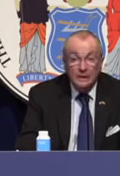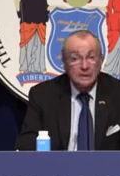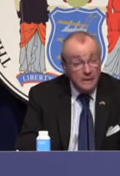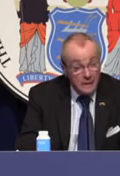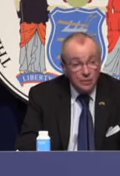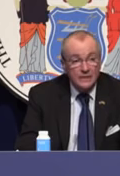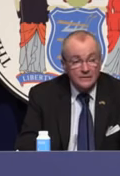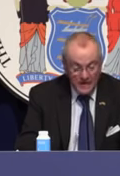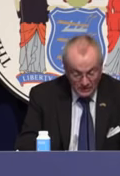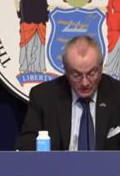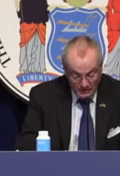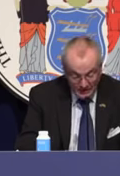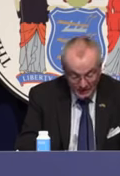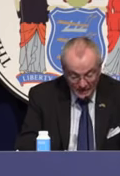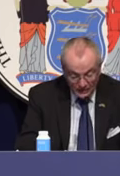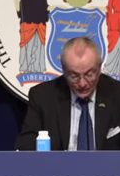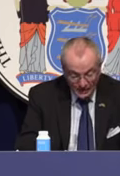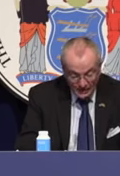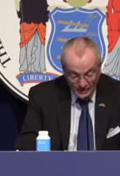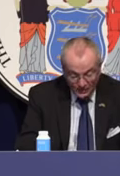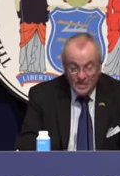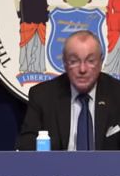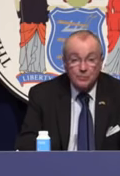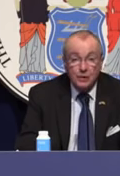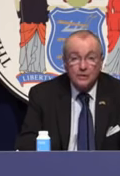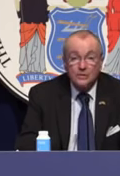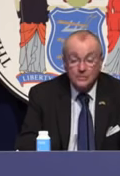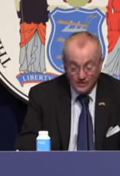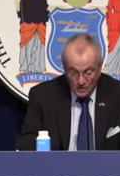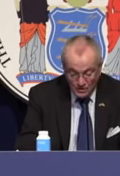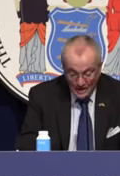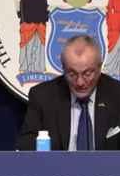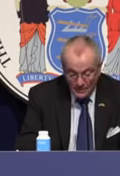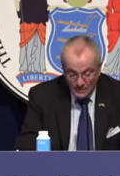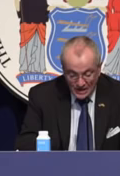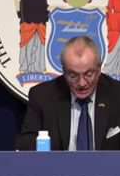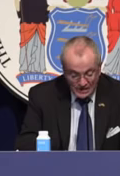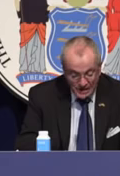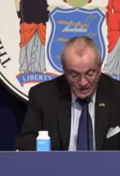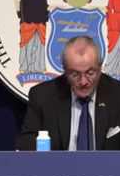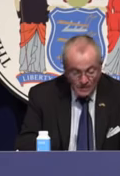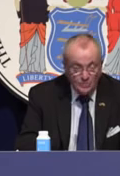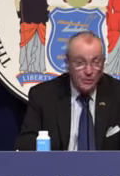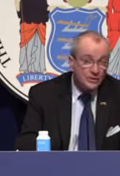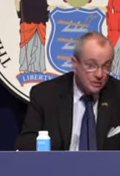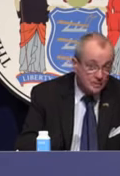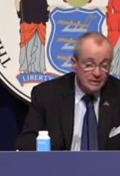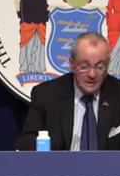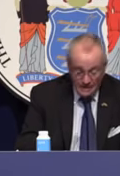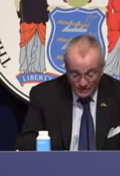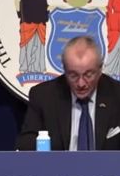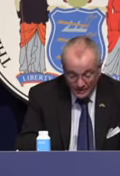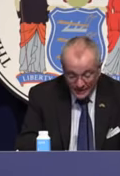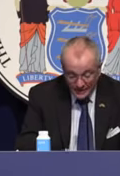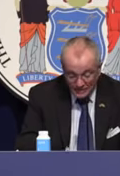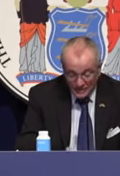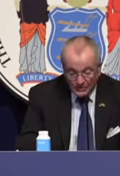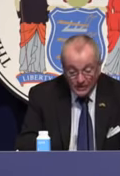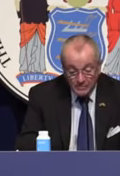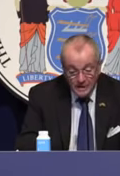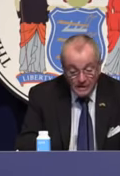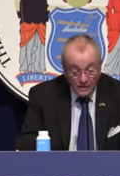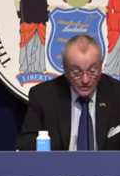workers to equally vital ventilators, to FEMA's partnership in our drive-up testing sites at both Bergen Community College and